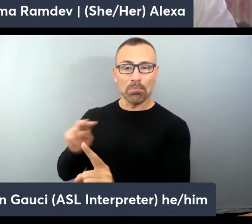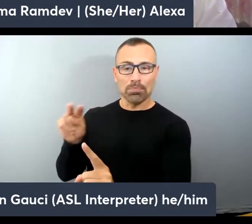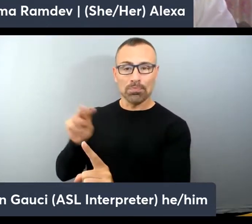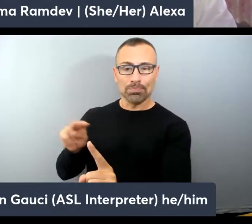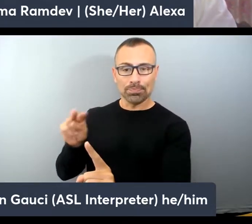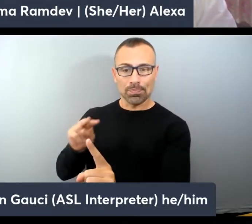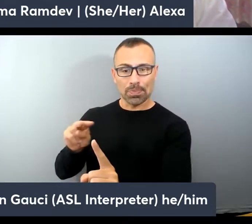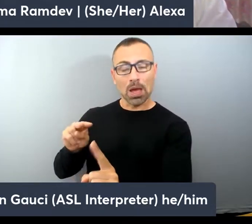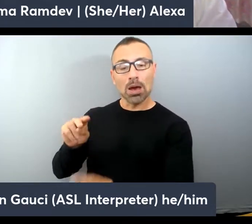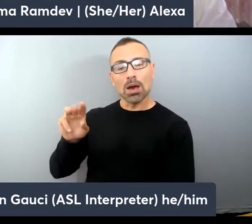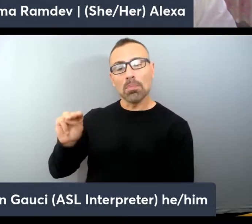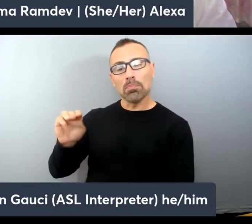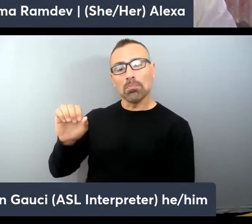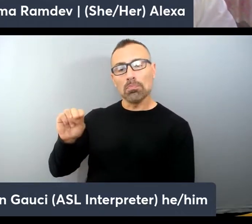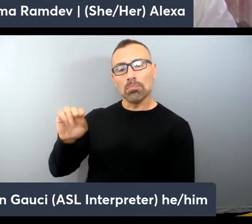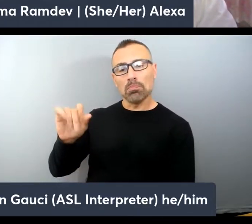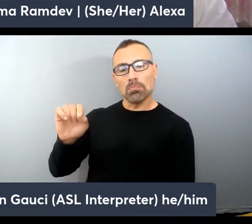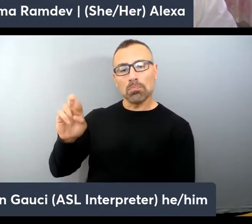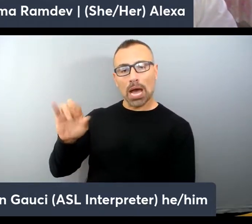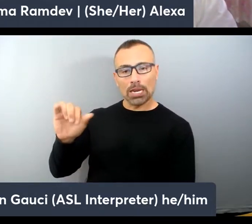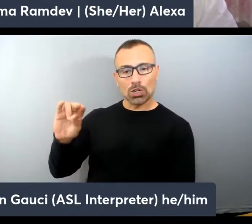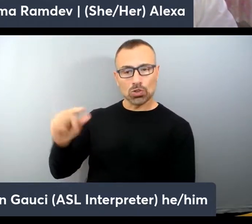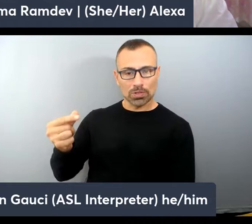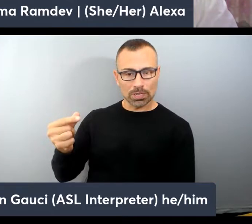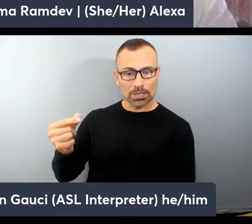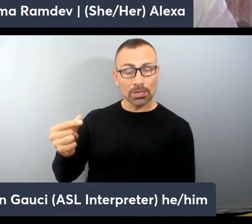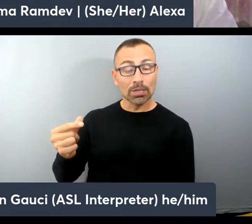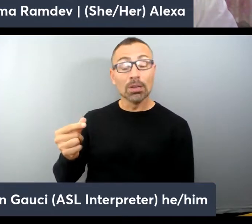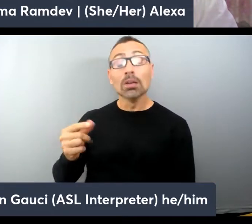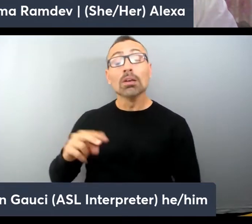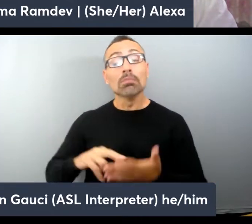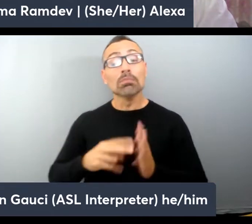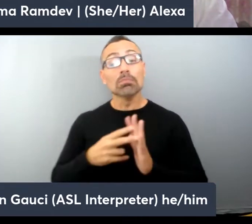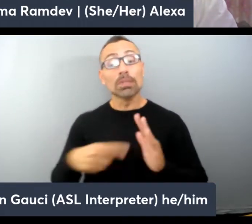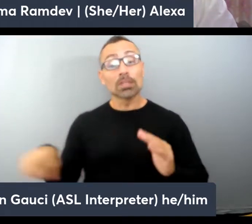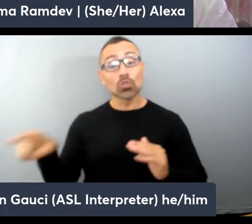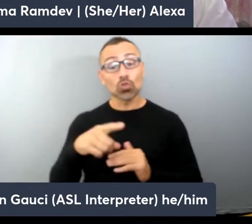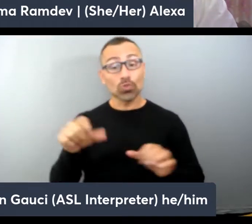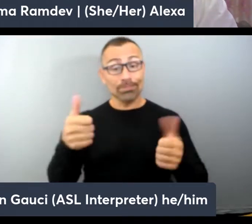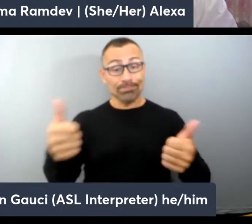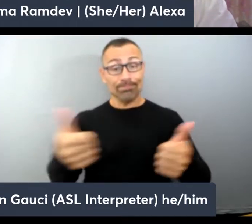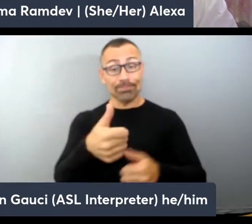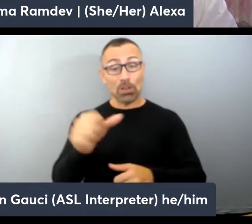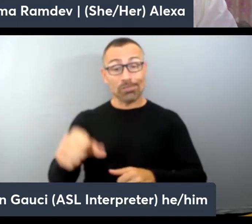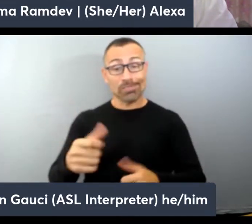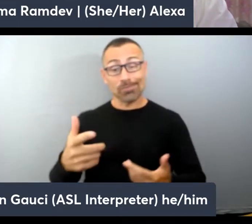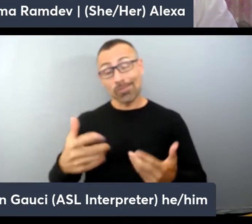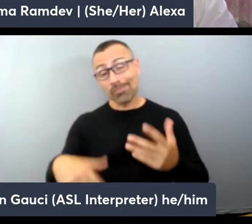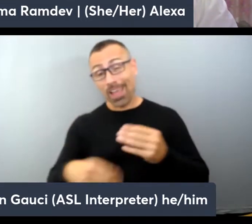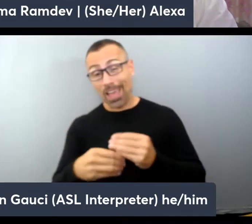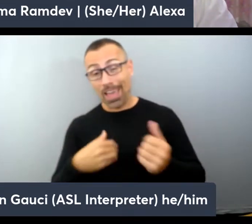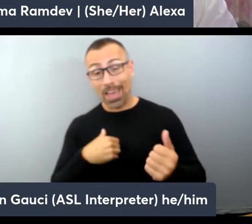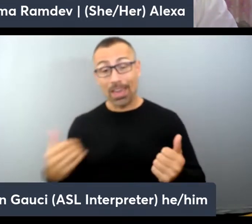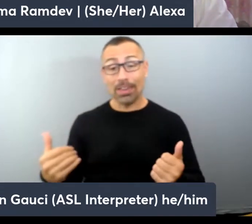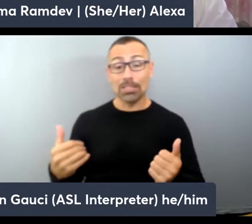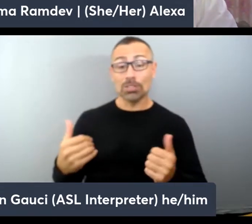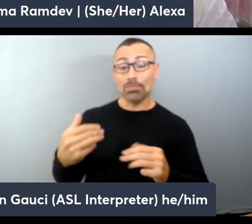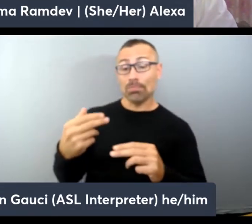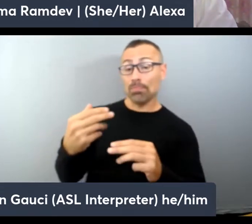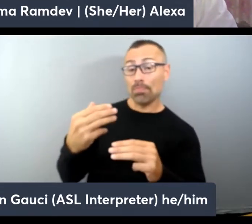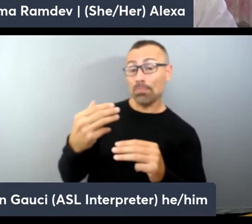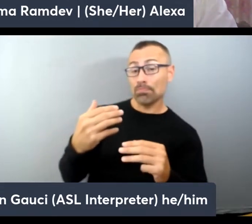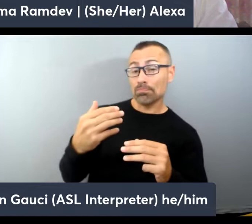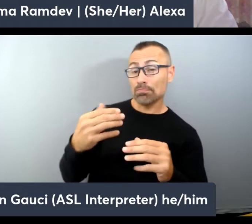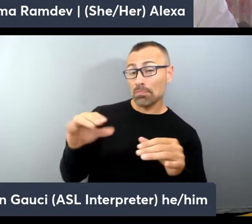feature stores is the ability to monitor. So we've added additional monitoring metrics, including things